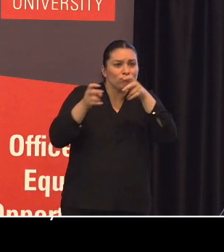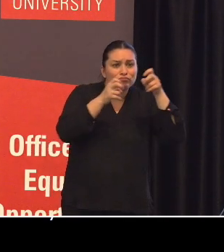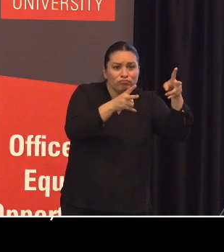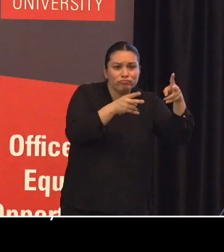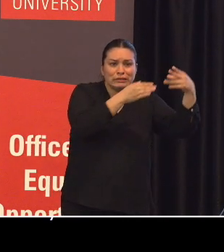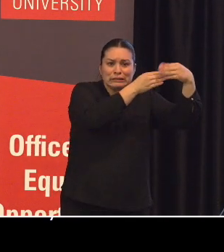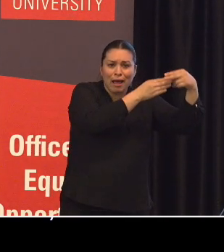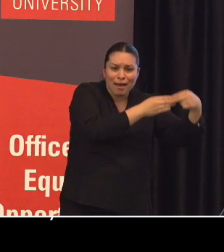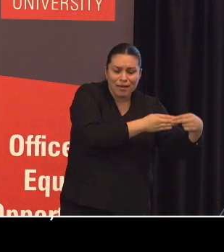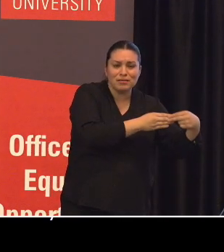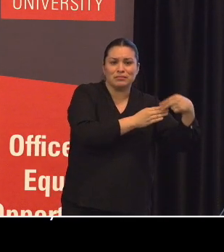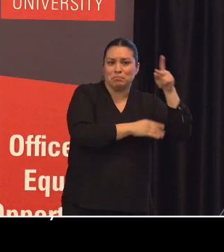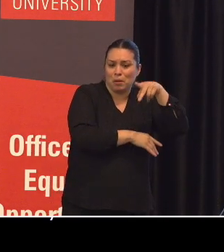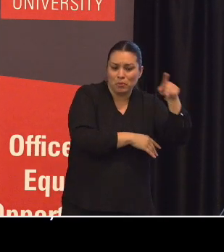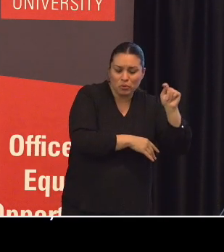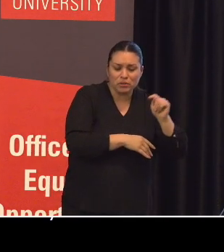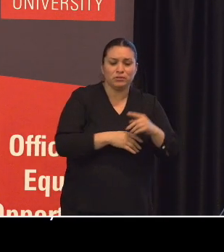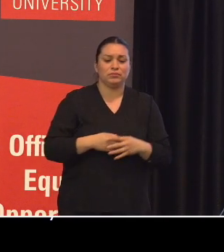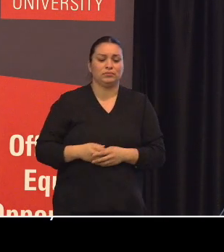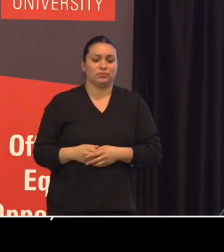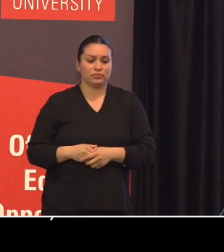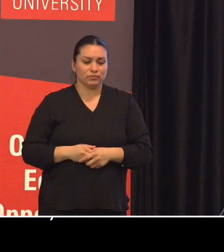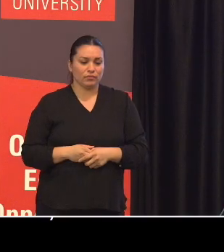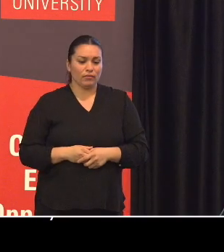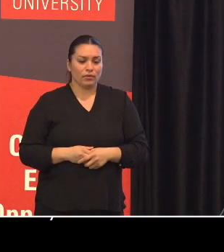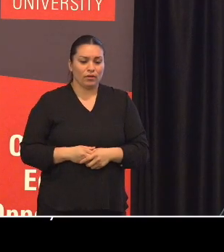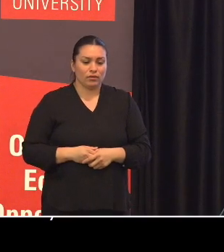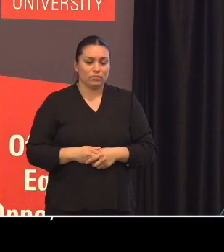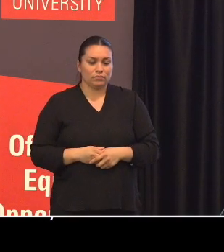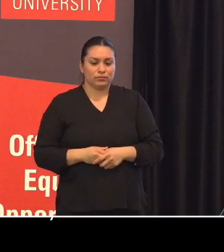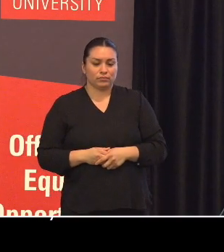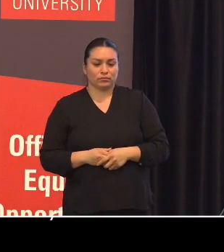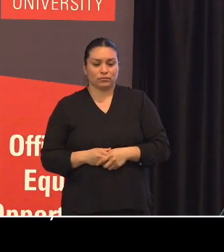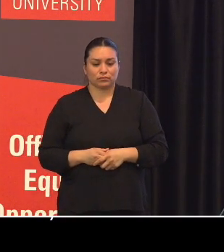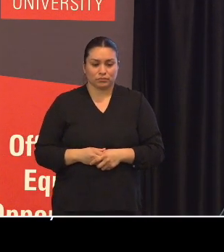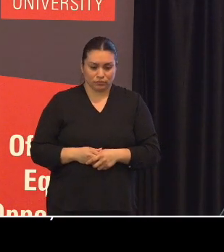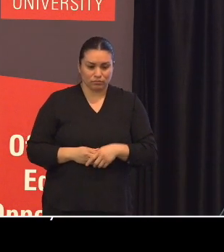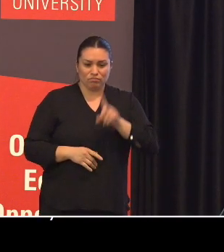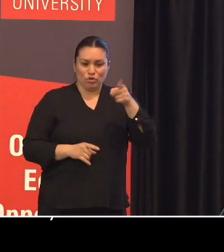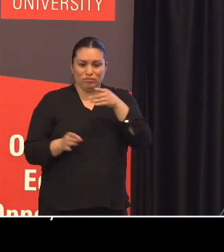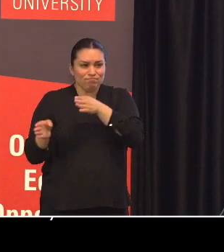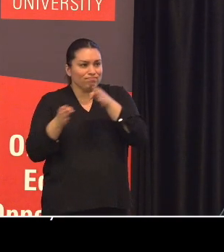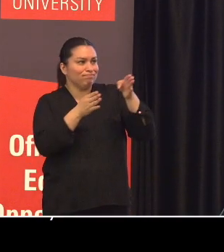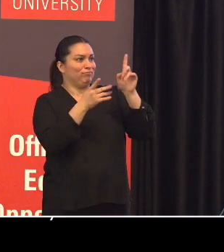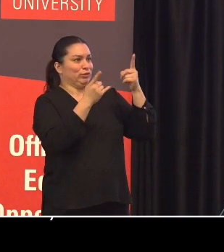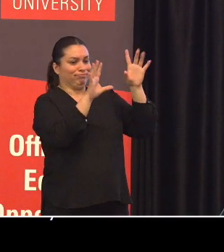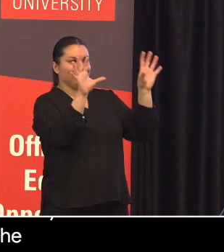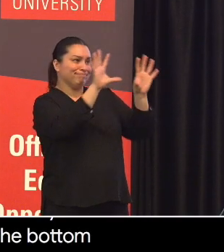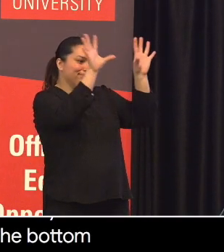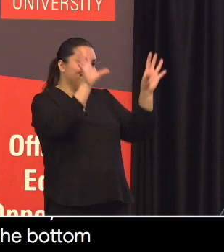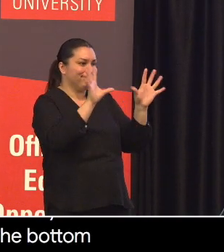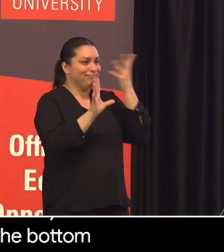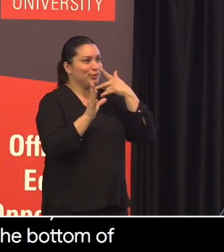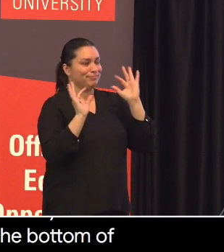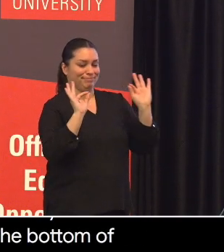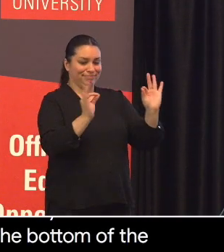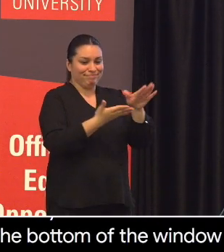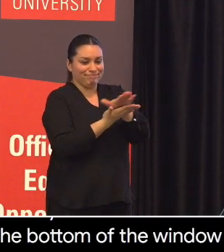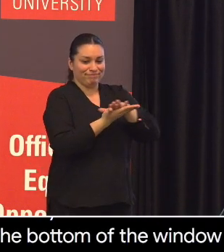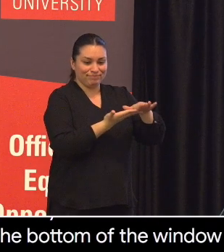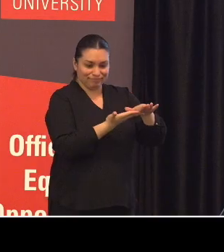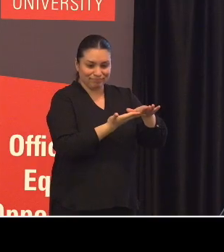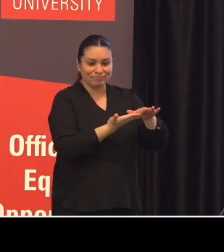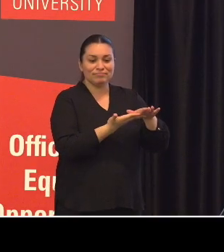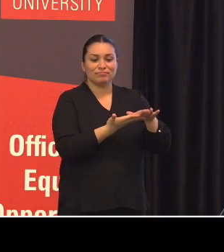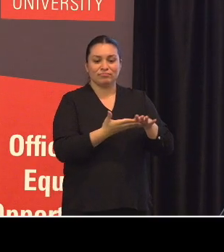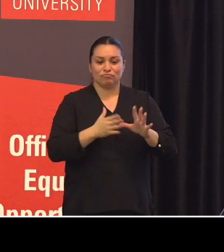online course, and it's just decorative. That's okay. You just click that little box in the bottom of the window that says